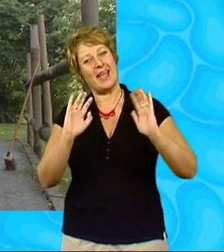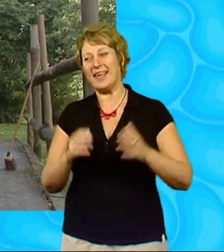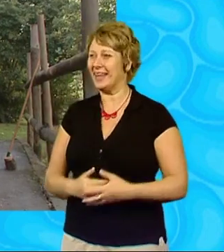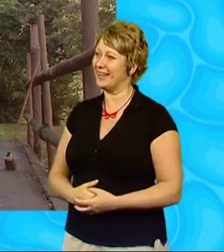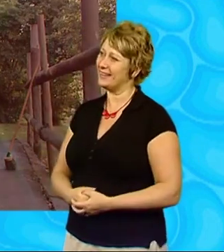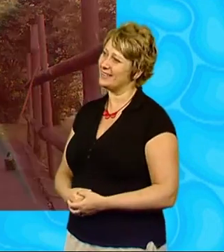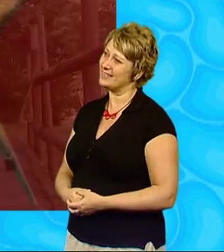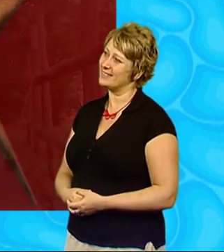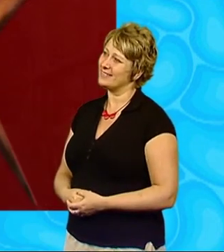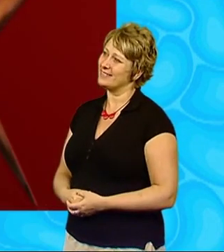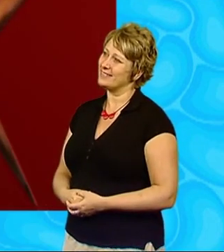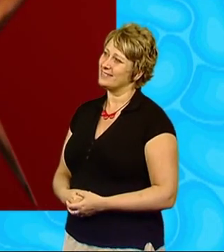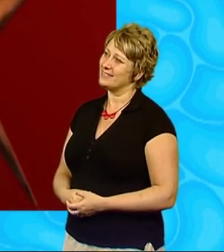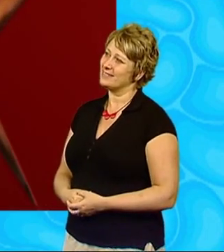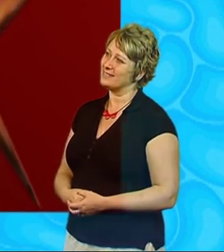Goodbye.